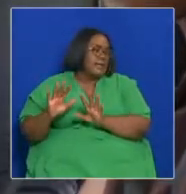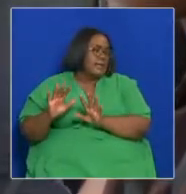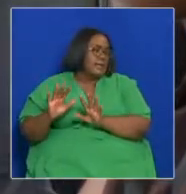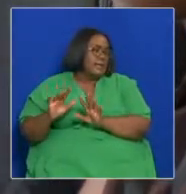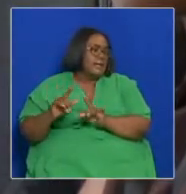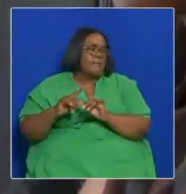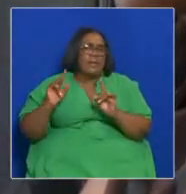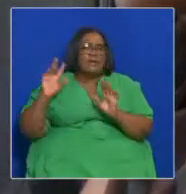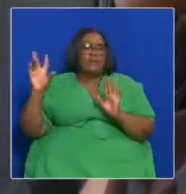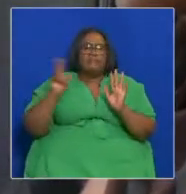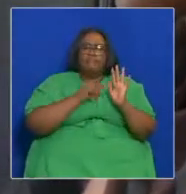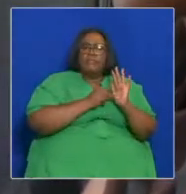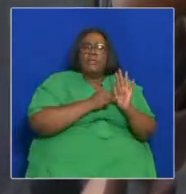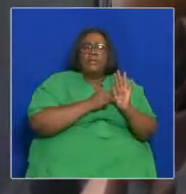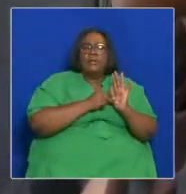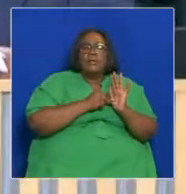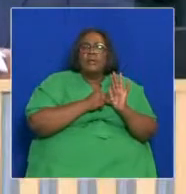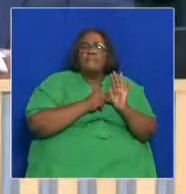26,